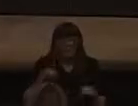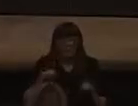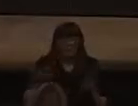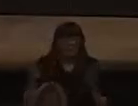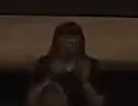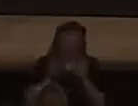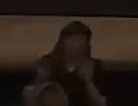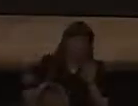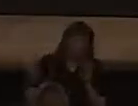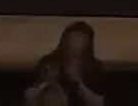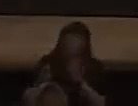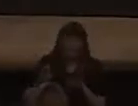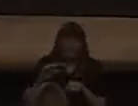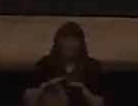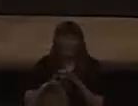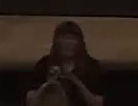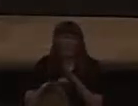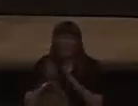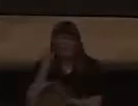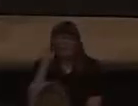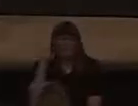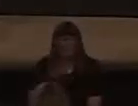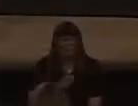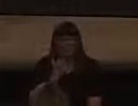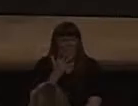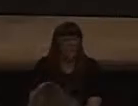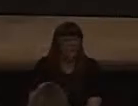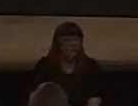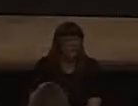stuck in closing doors.